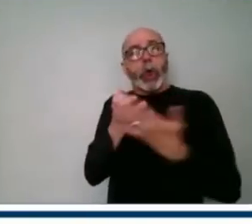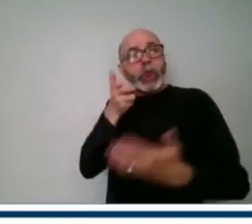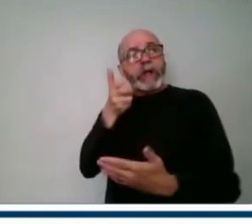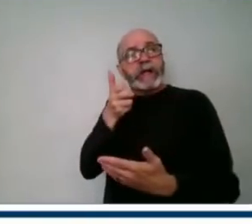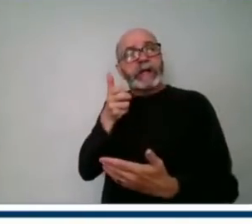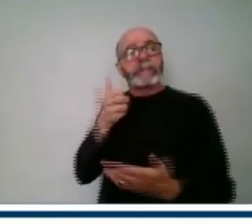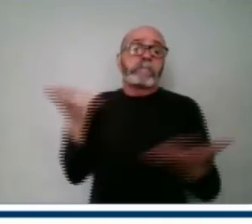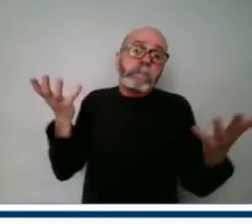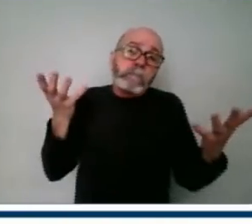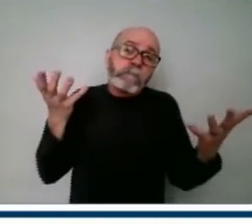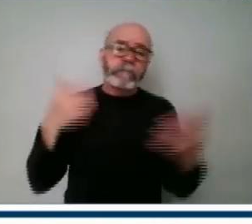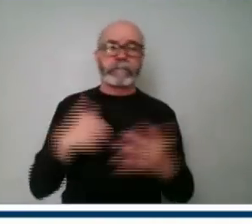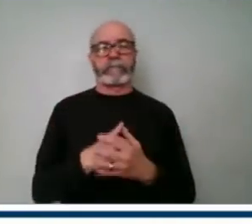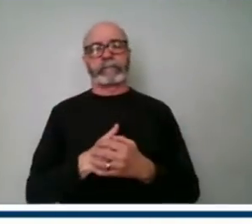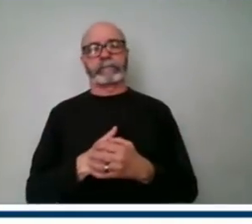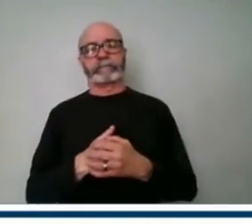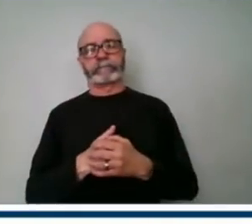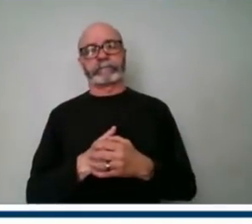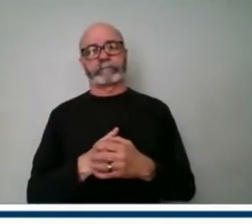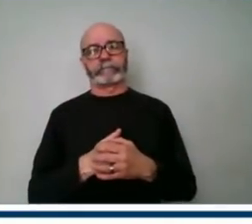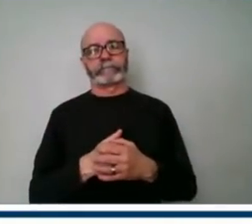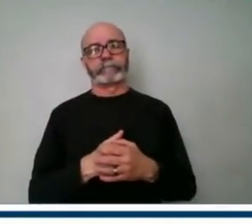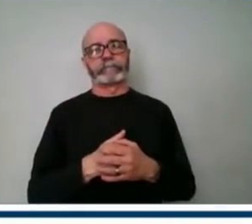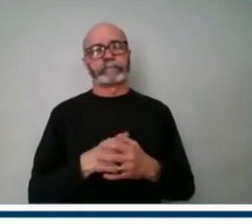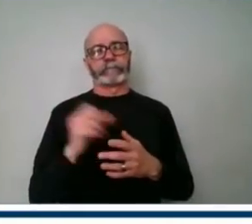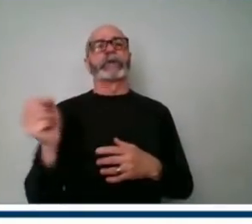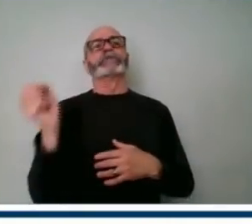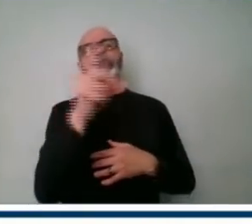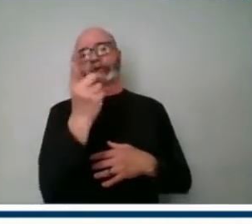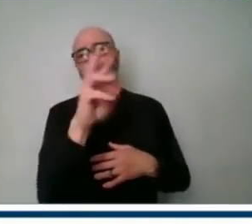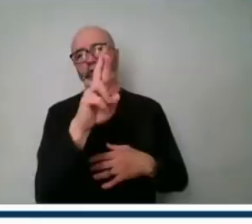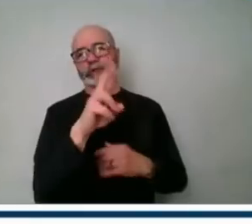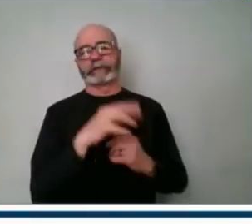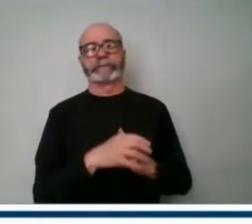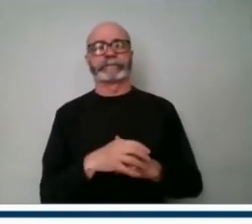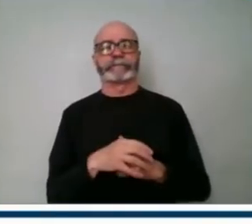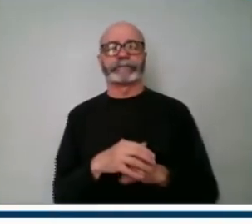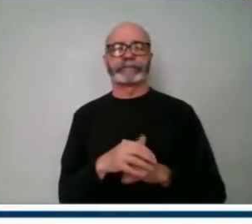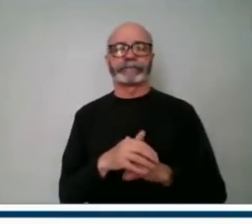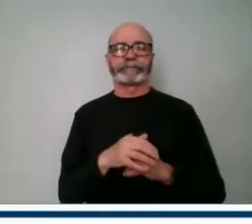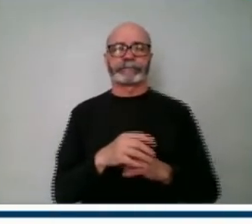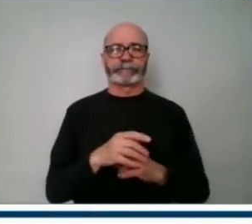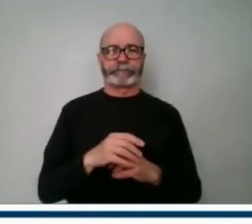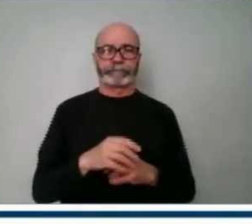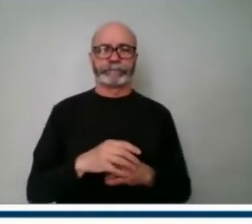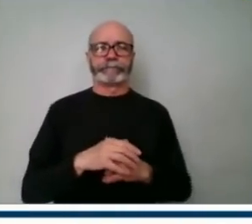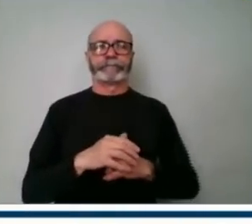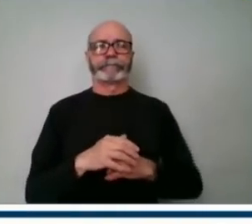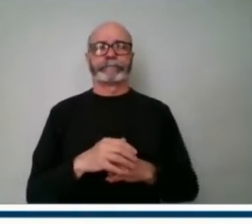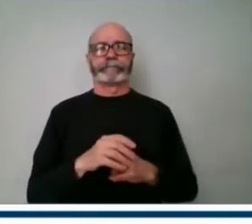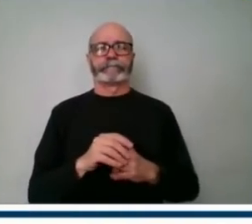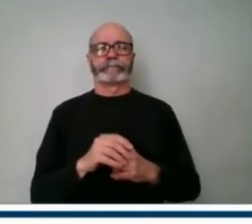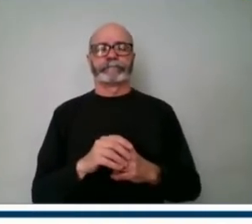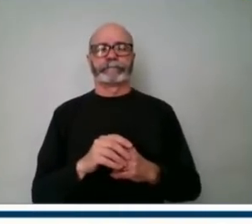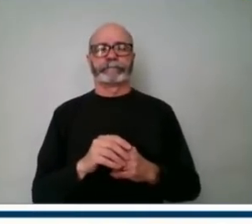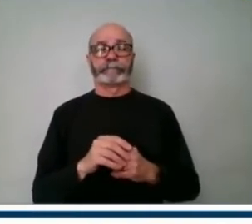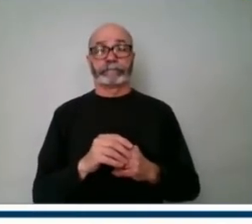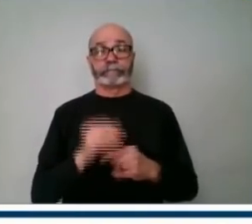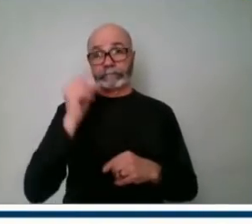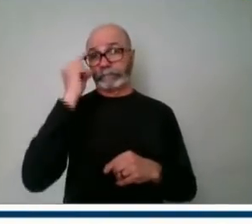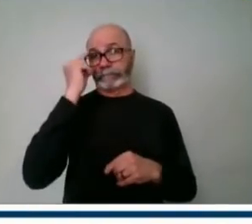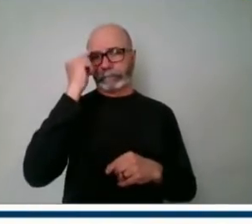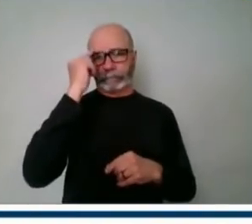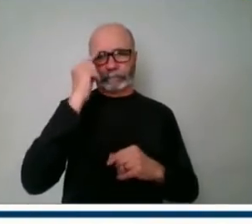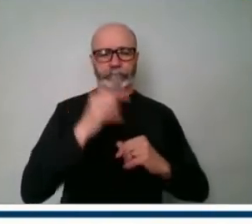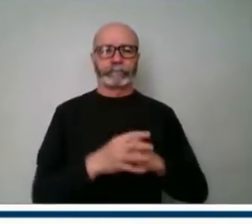Dr. Strang, I'm hoping you can walk us through the situation where police made a case for early vaccination after your comments last week